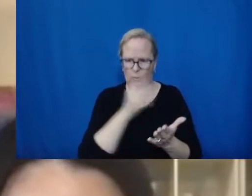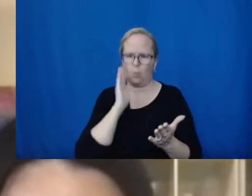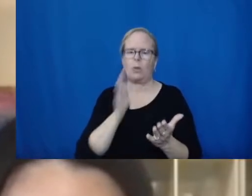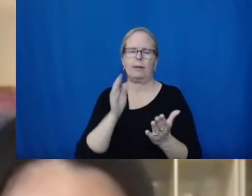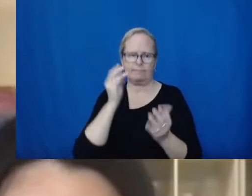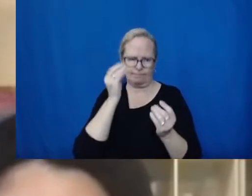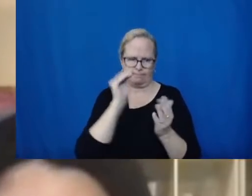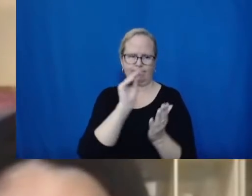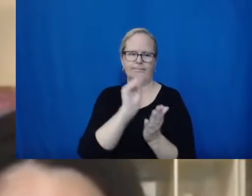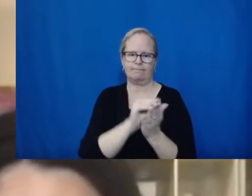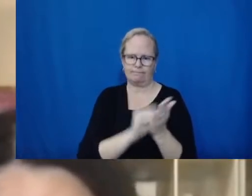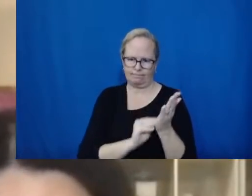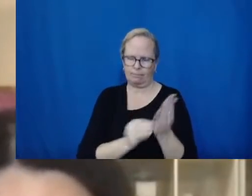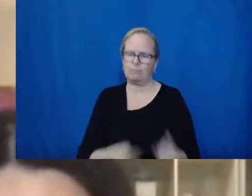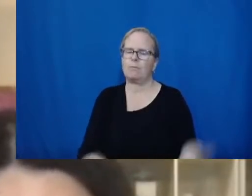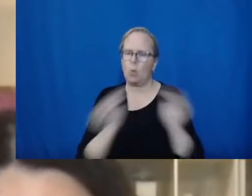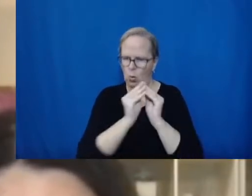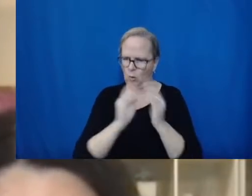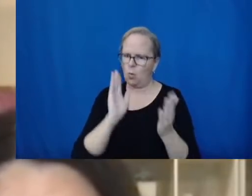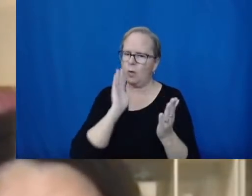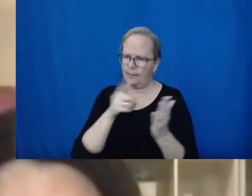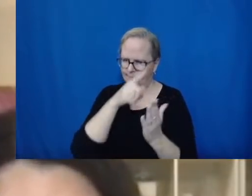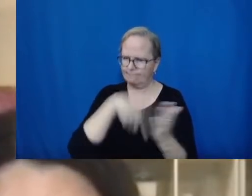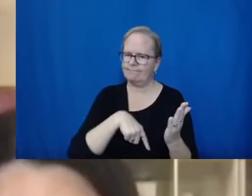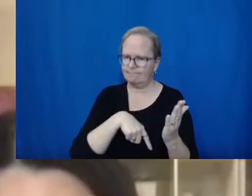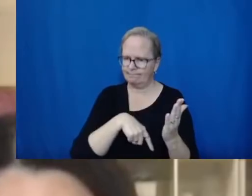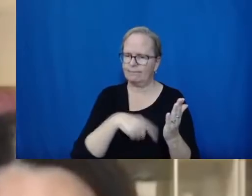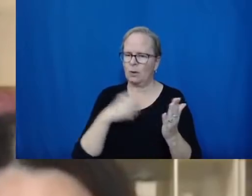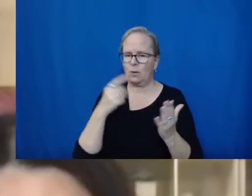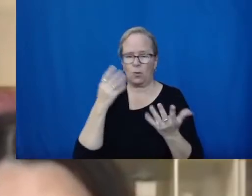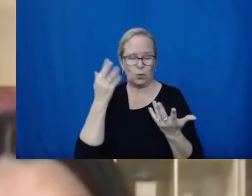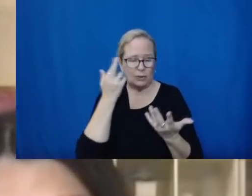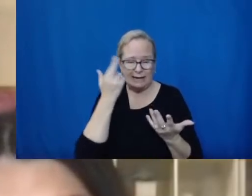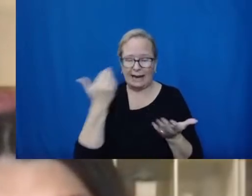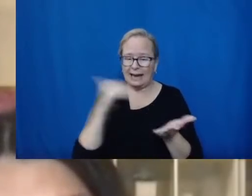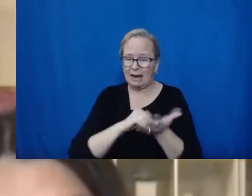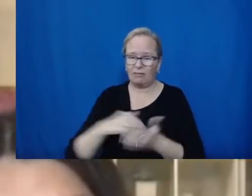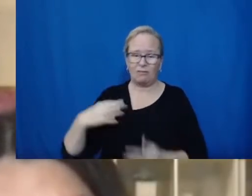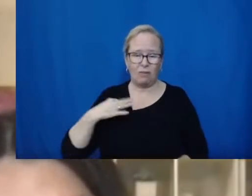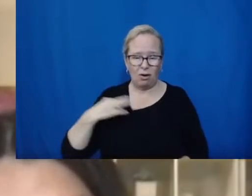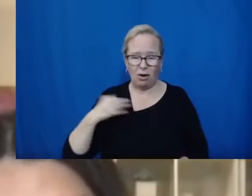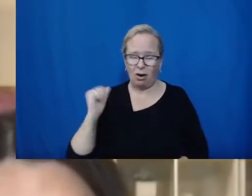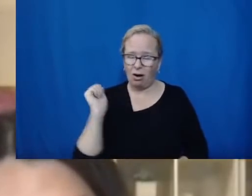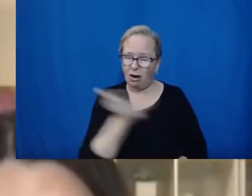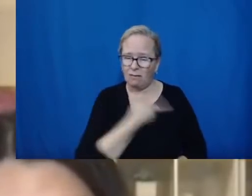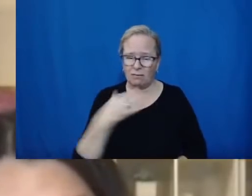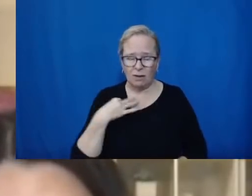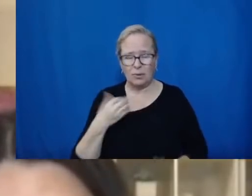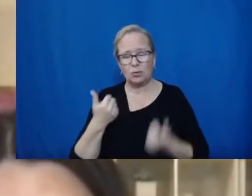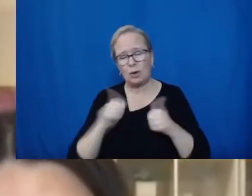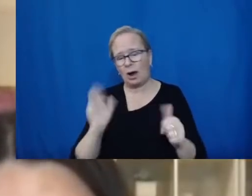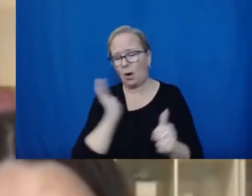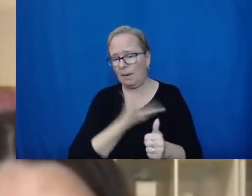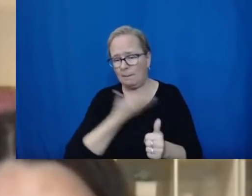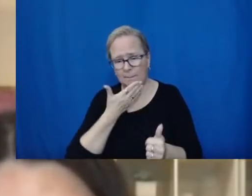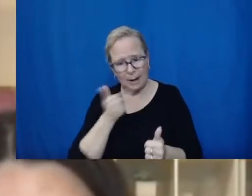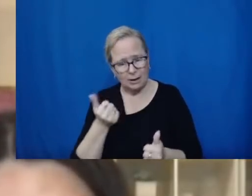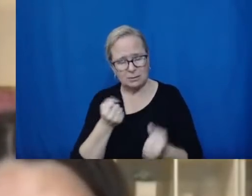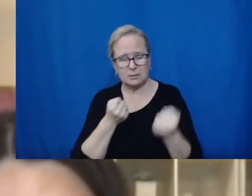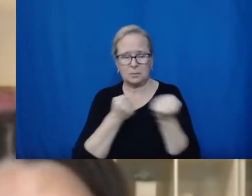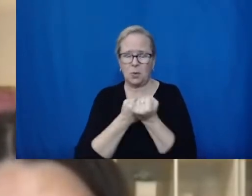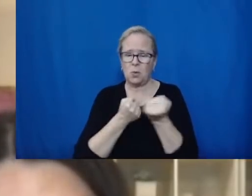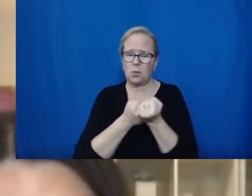submissions, and we'll definitely do the best that we can given our volunteer base because we're here to support students, and that